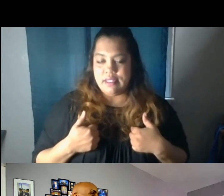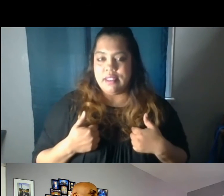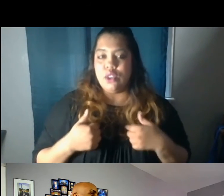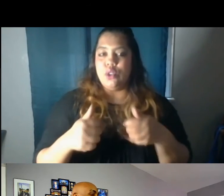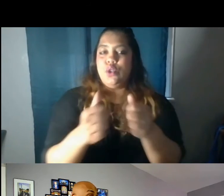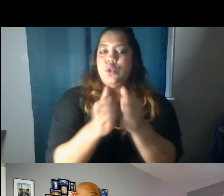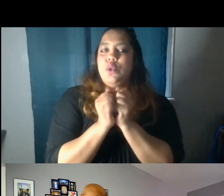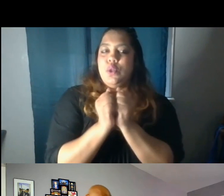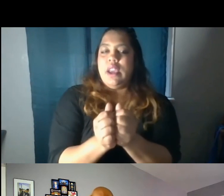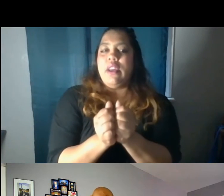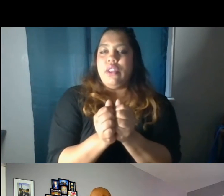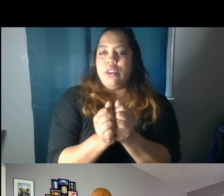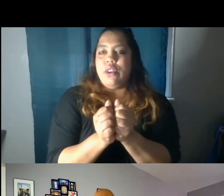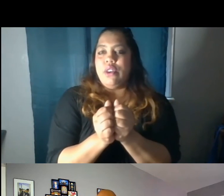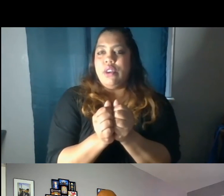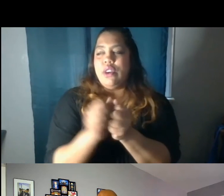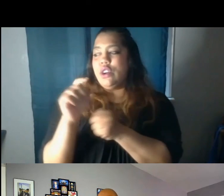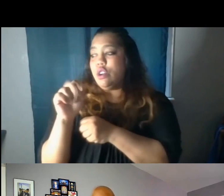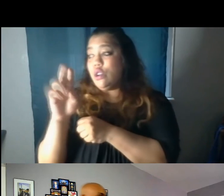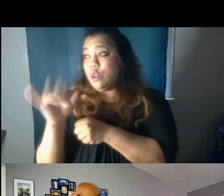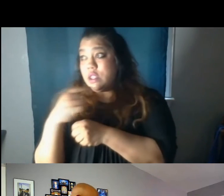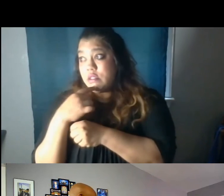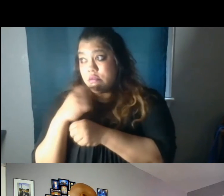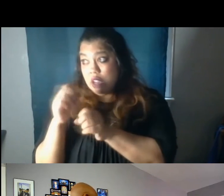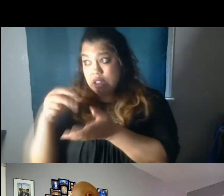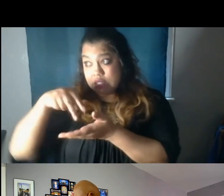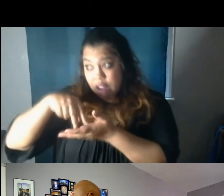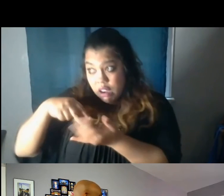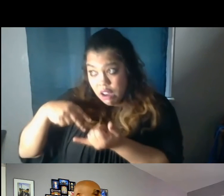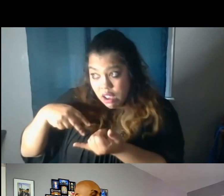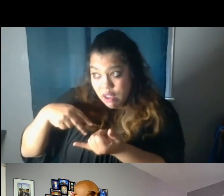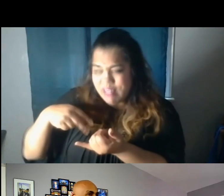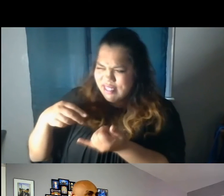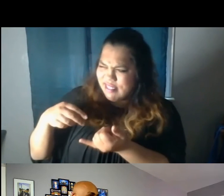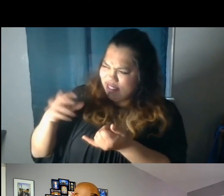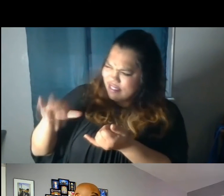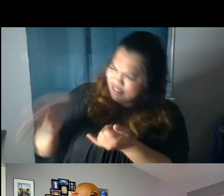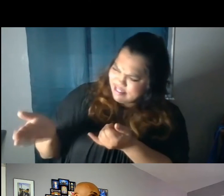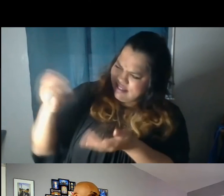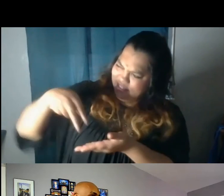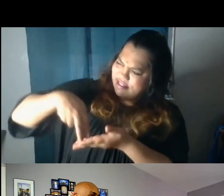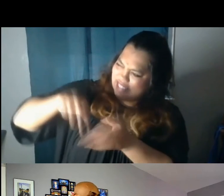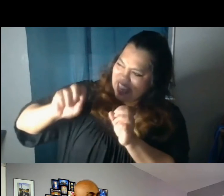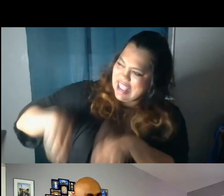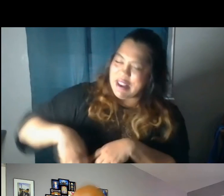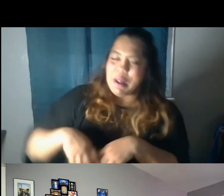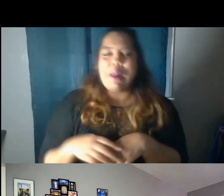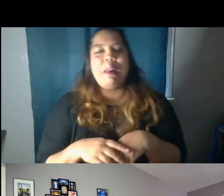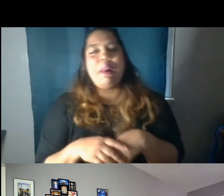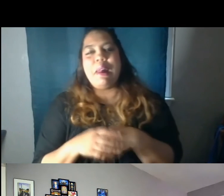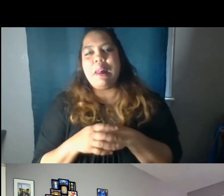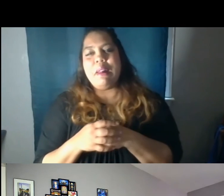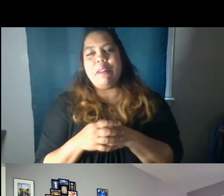Together, Tracy was like, can I stand up now? Yes, Tracy, you may stand up. You're putting all my business in the street today.